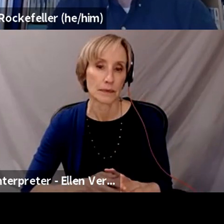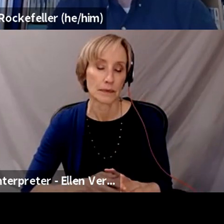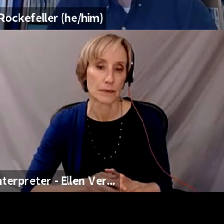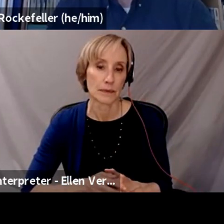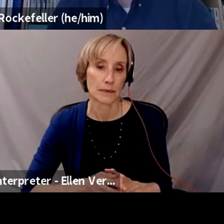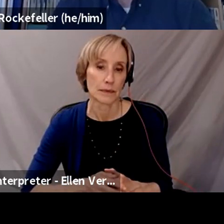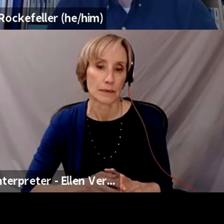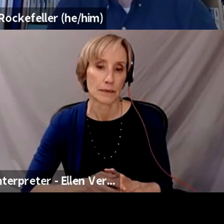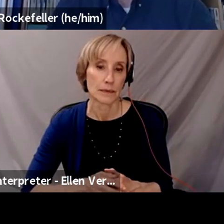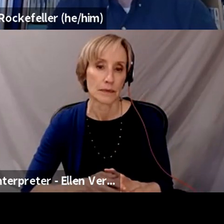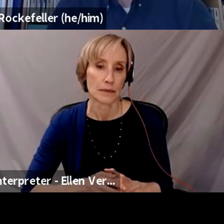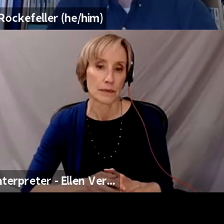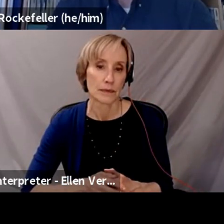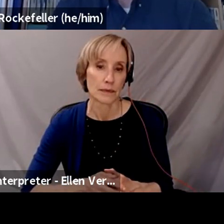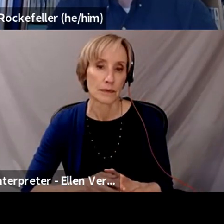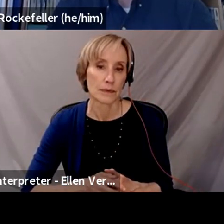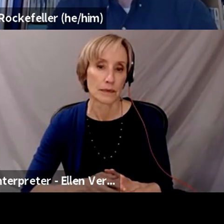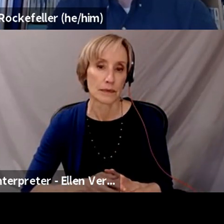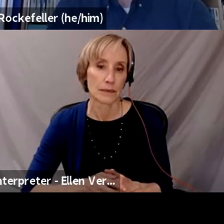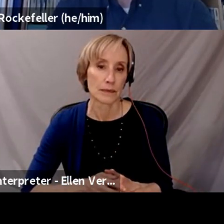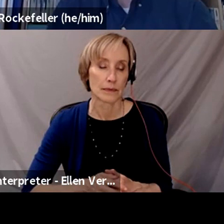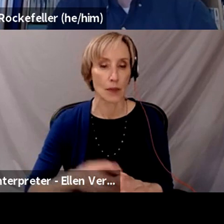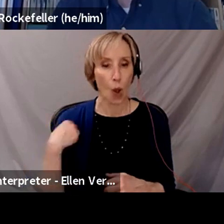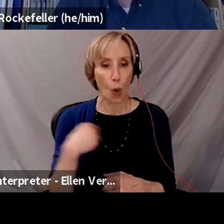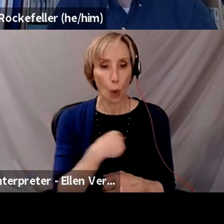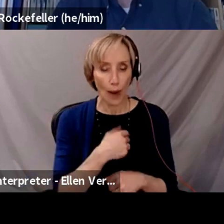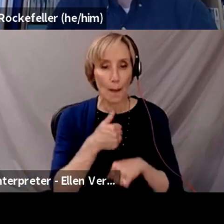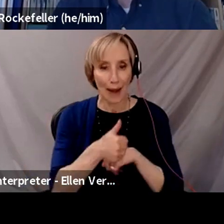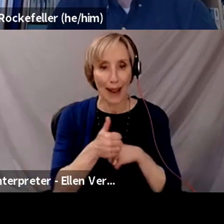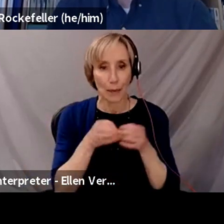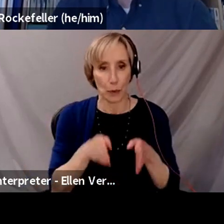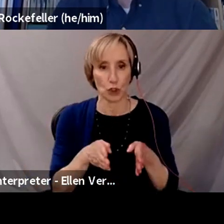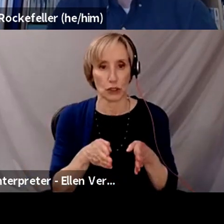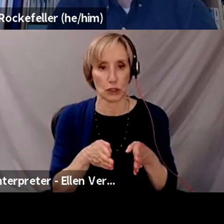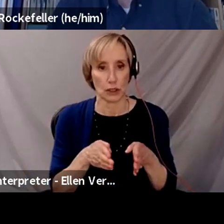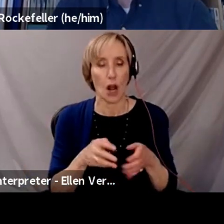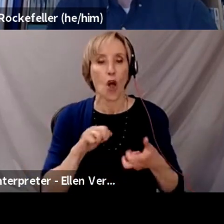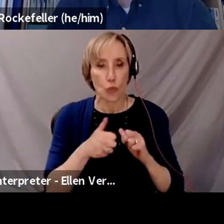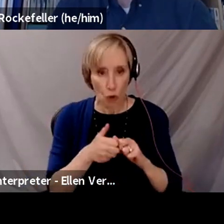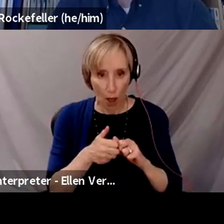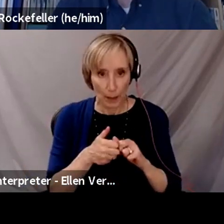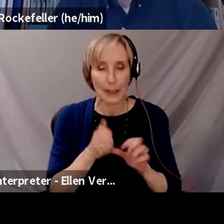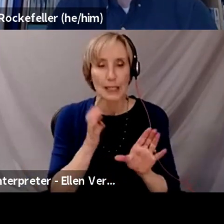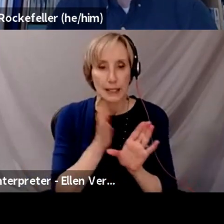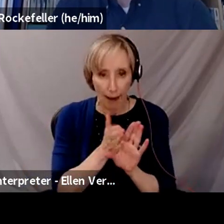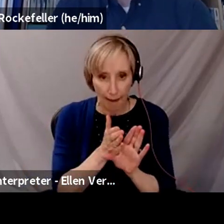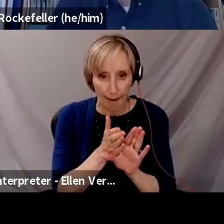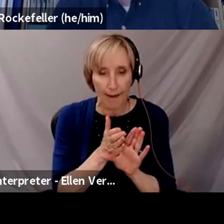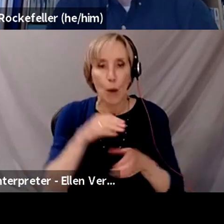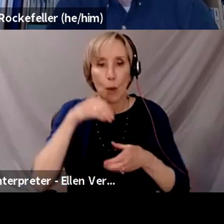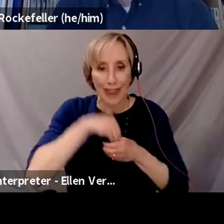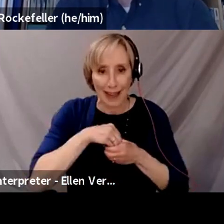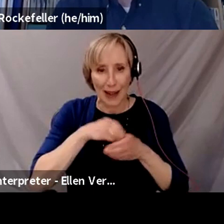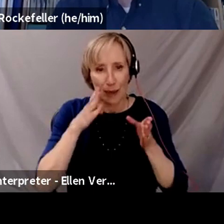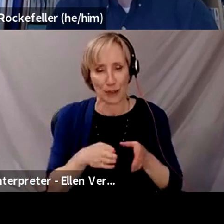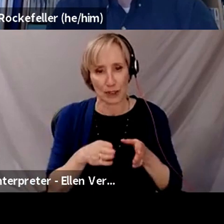of, we center the problem within people. So obviously from this conversation, we can see that we